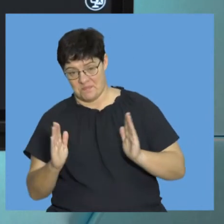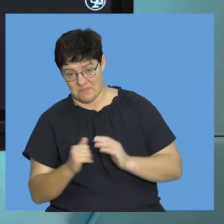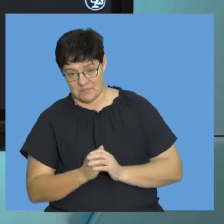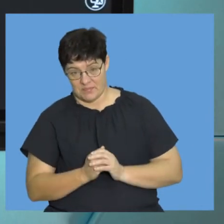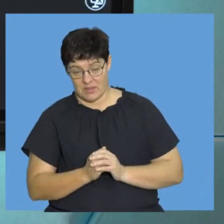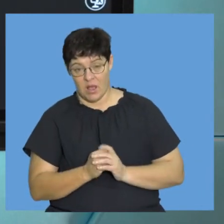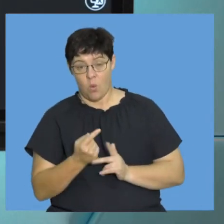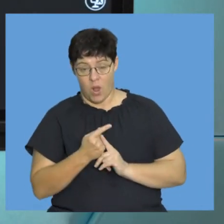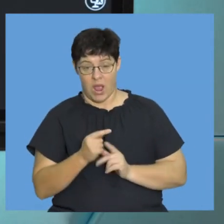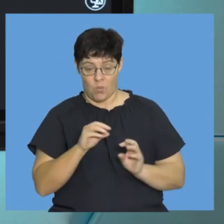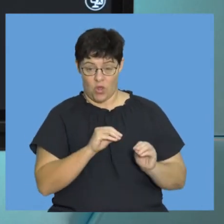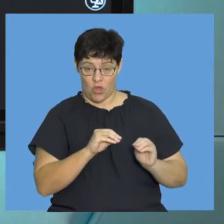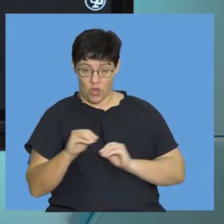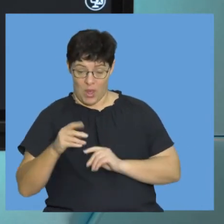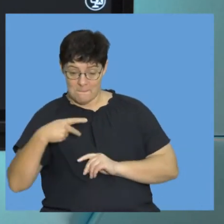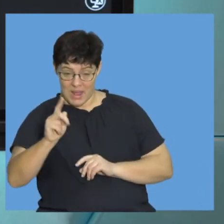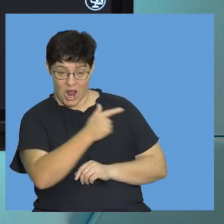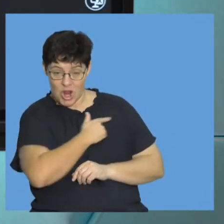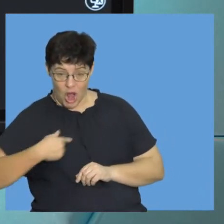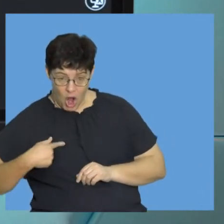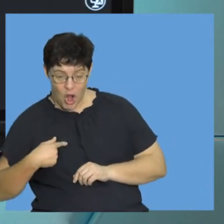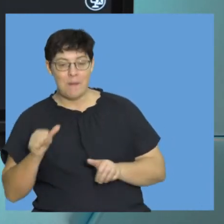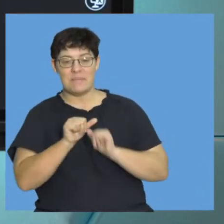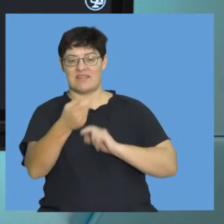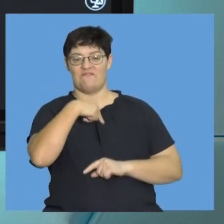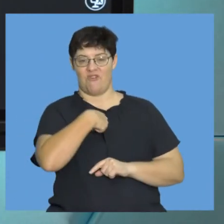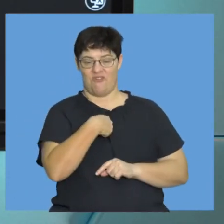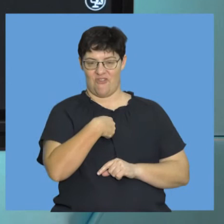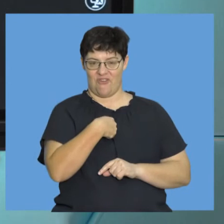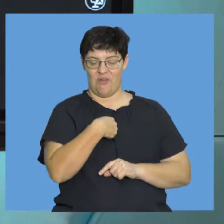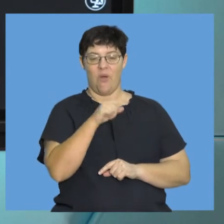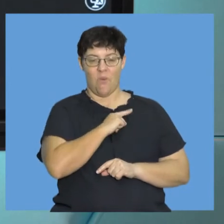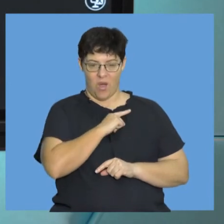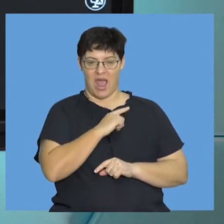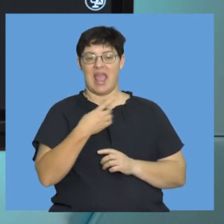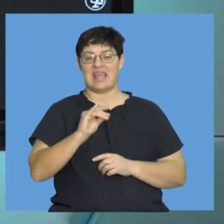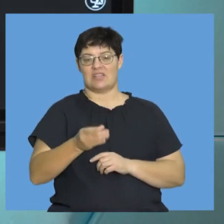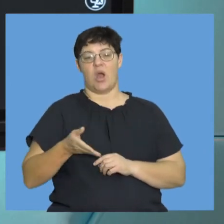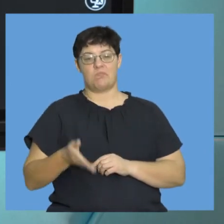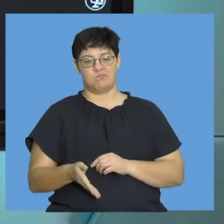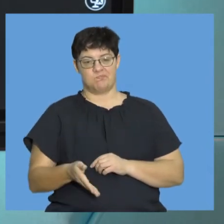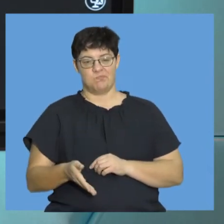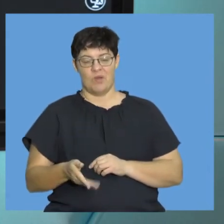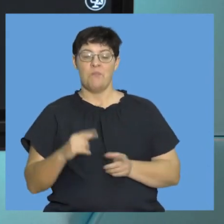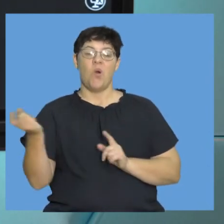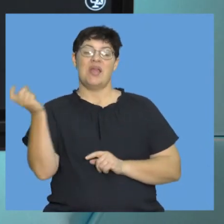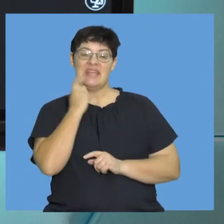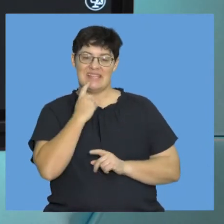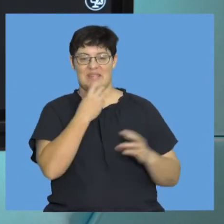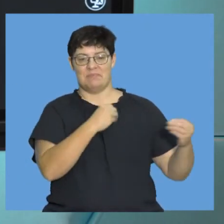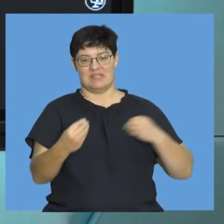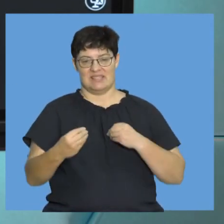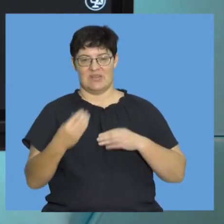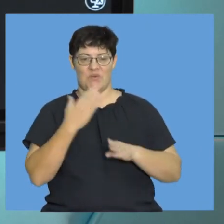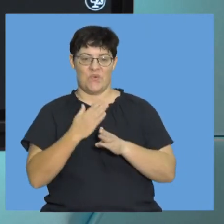remember, the longer we have to settle our debts, the better for us. In terms of cash flow problems, it makes it easier on the